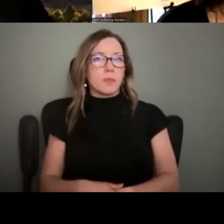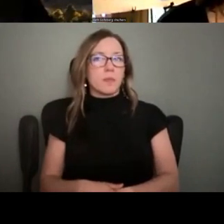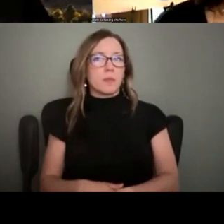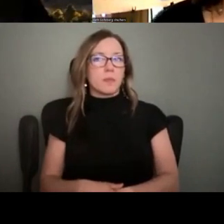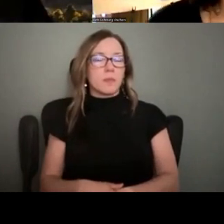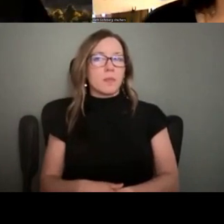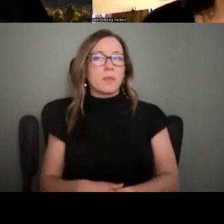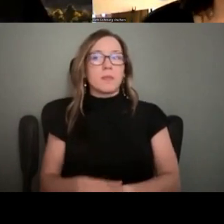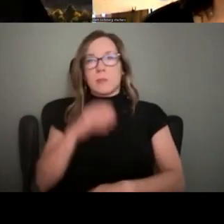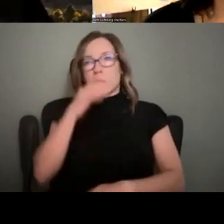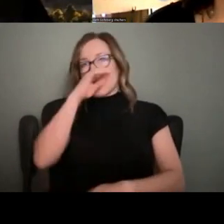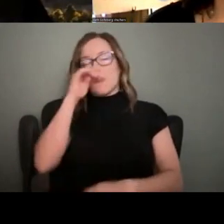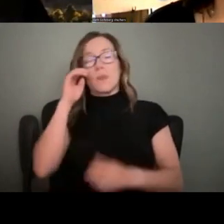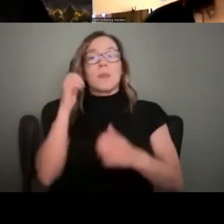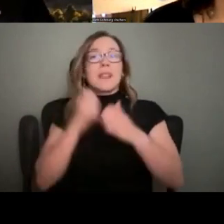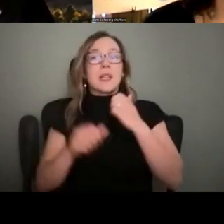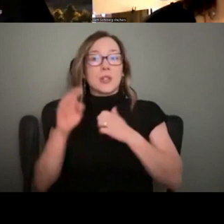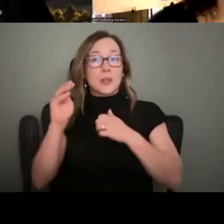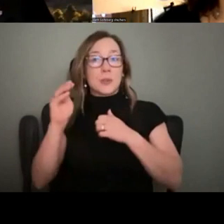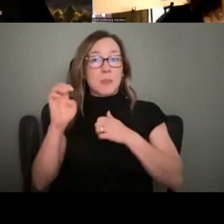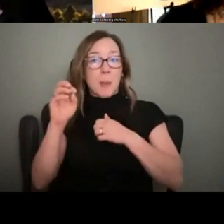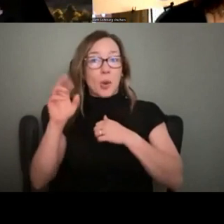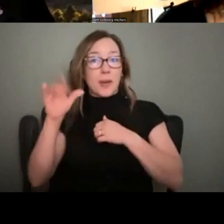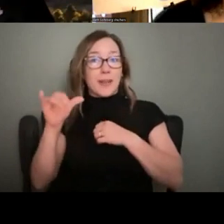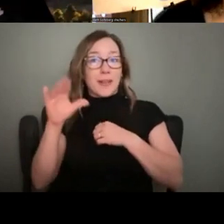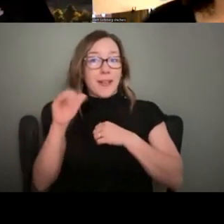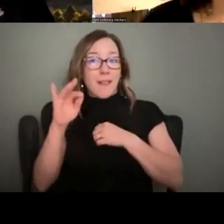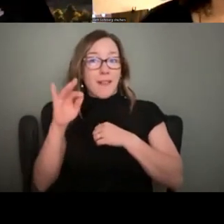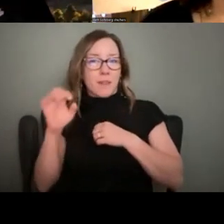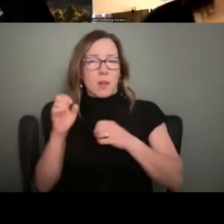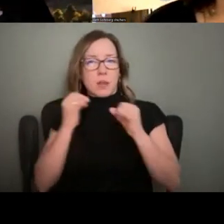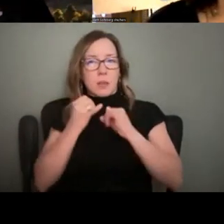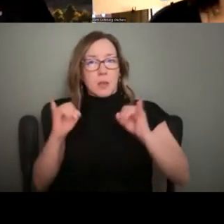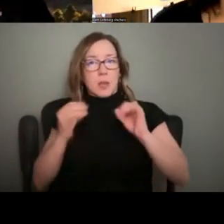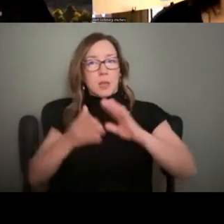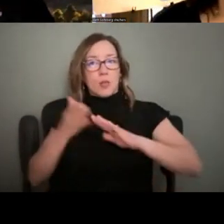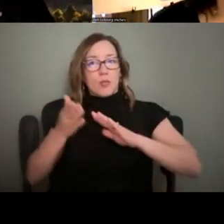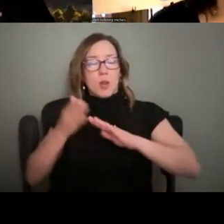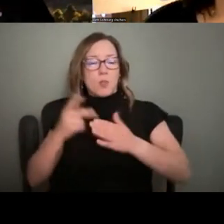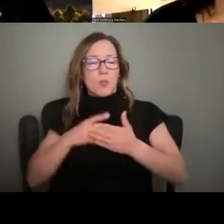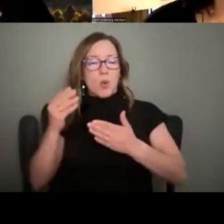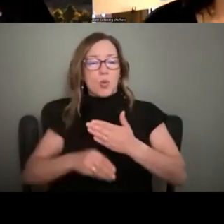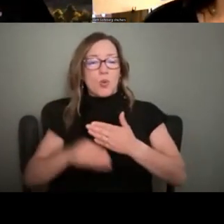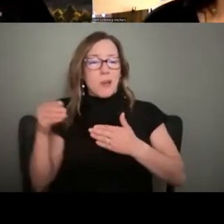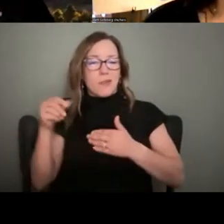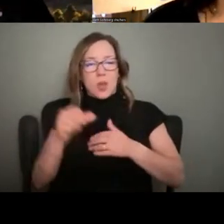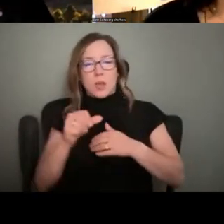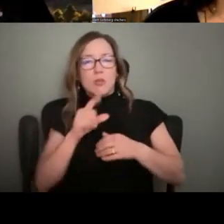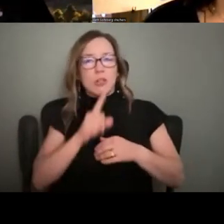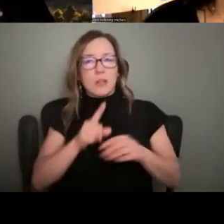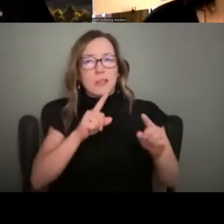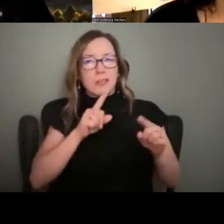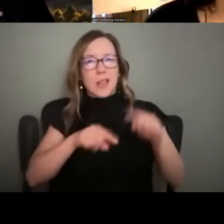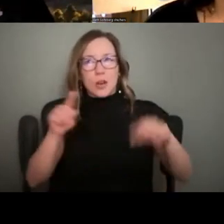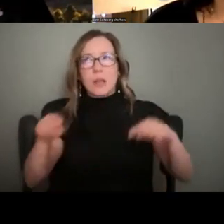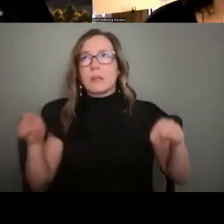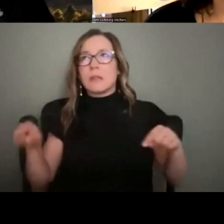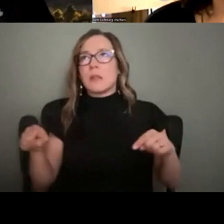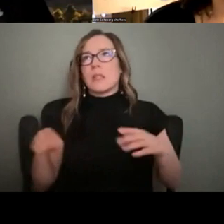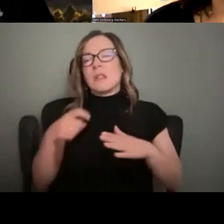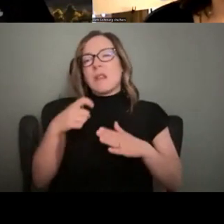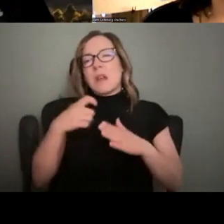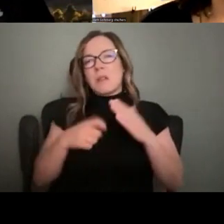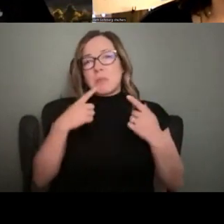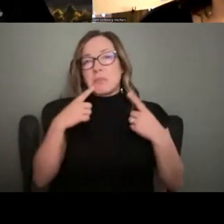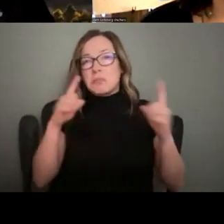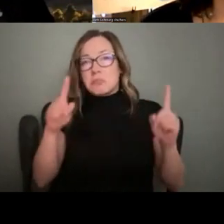each memory cafe is independently run, so the way the programs are funded really varies. It is quite a cost-effective